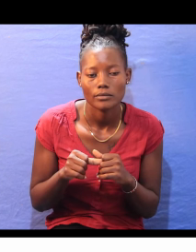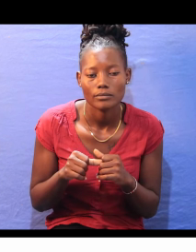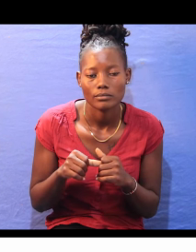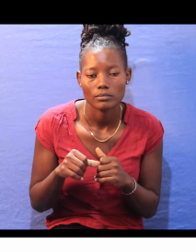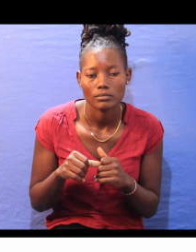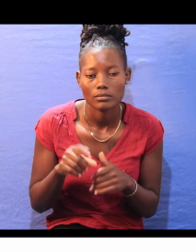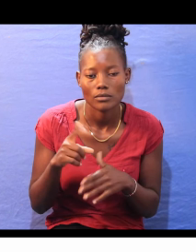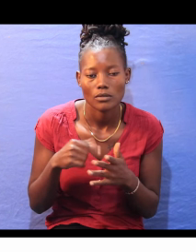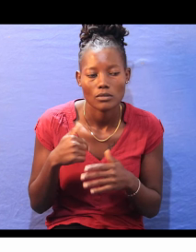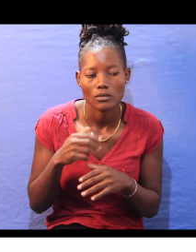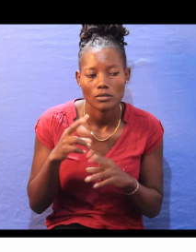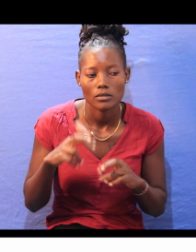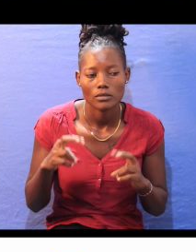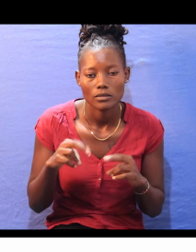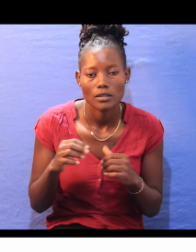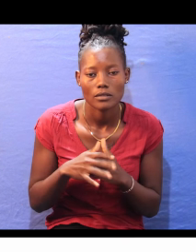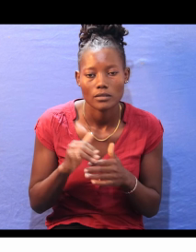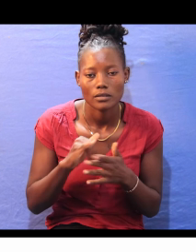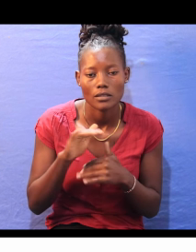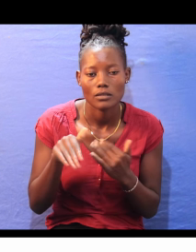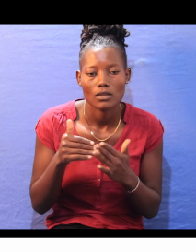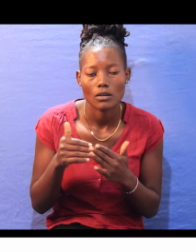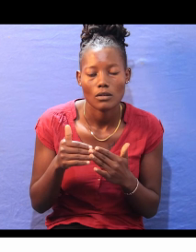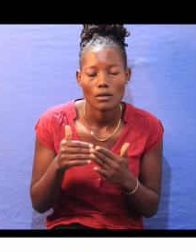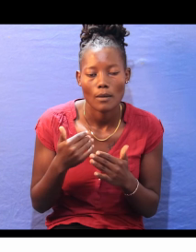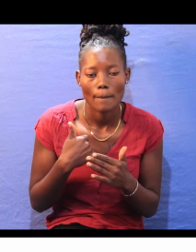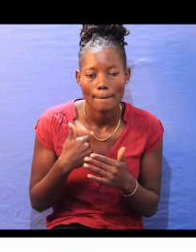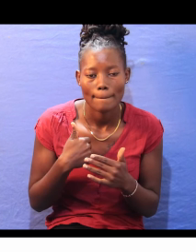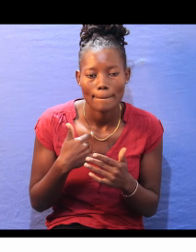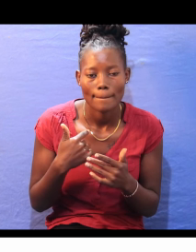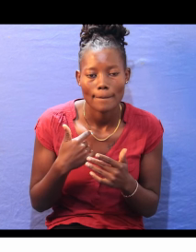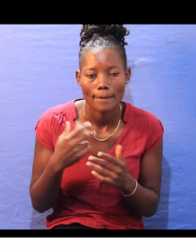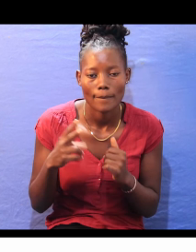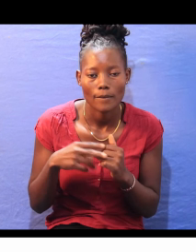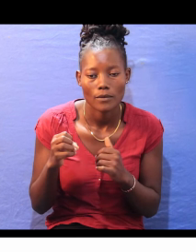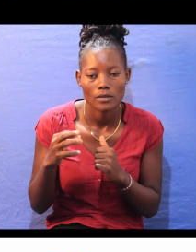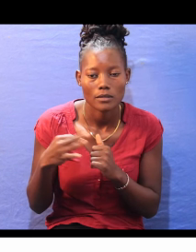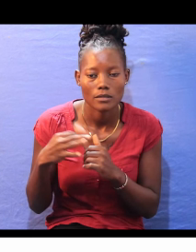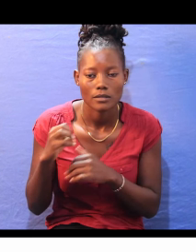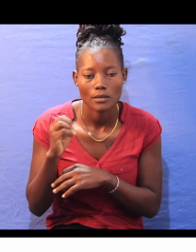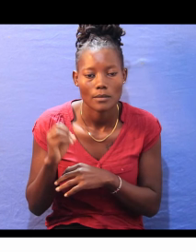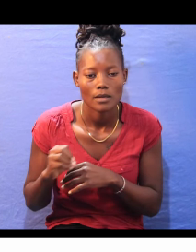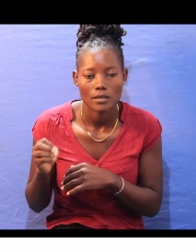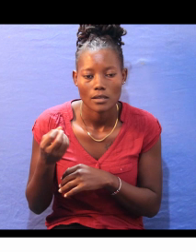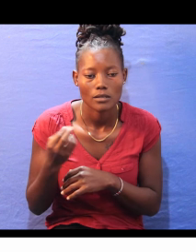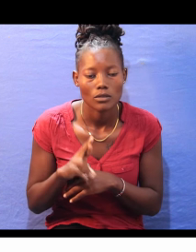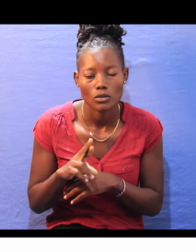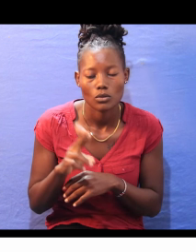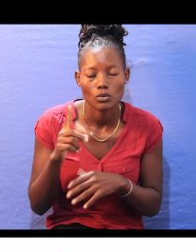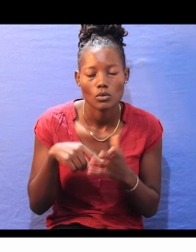can snatch. I'd like all my lifters to be able to push press 70 to 80% of their jerk, so what they can